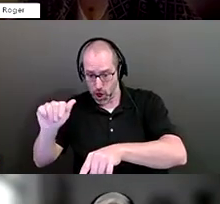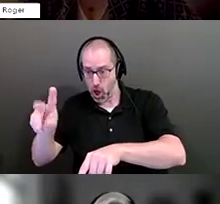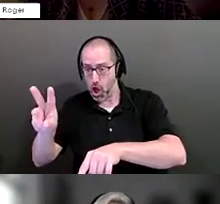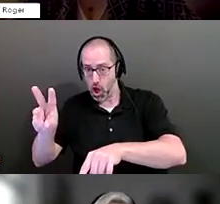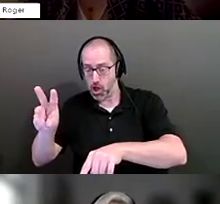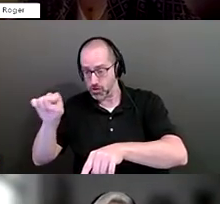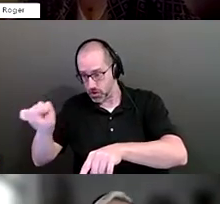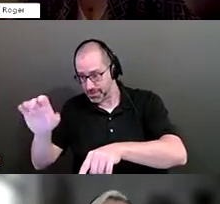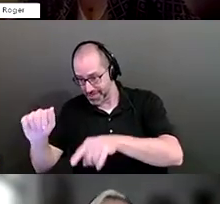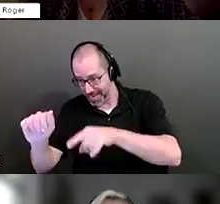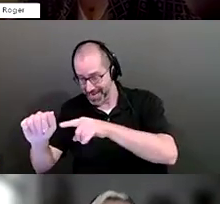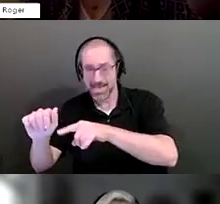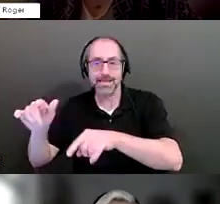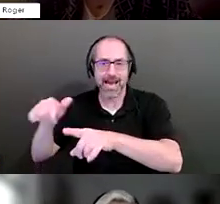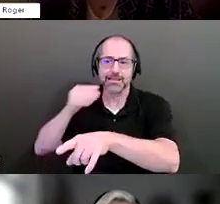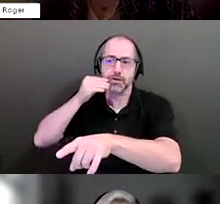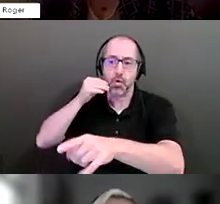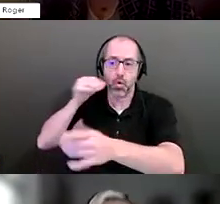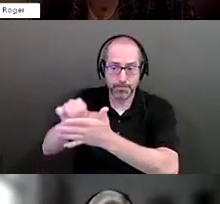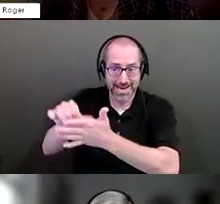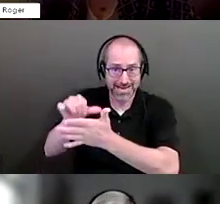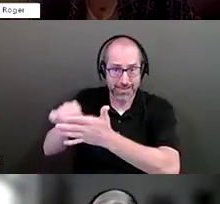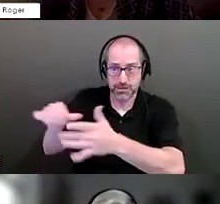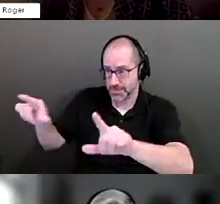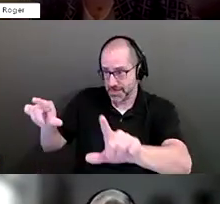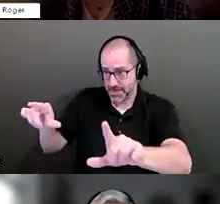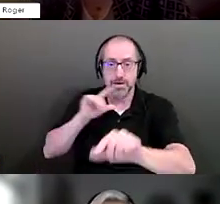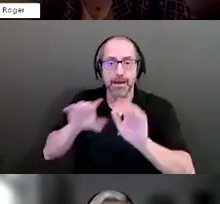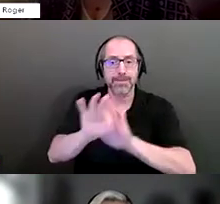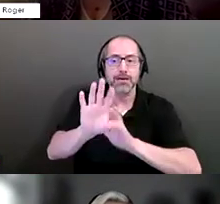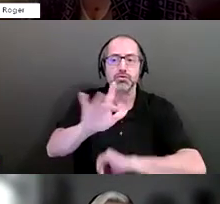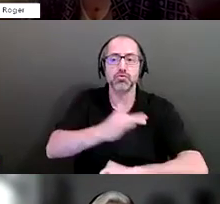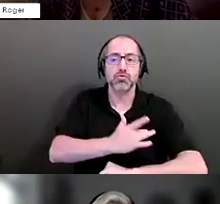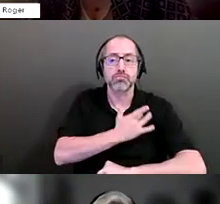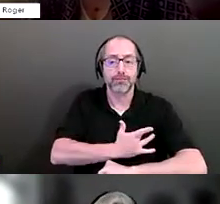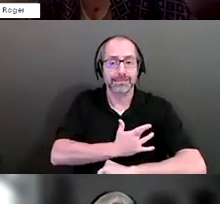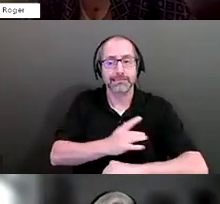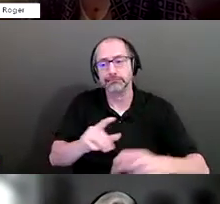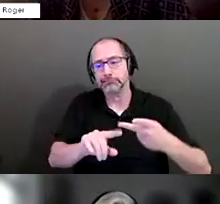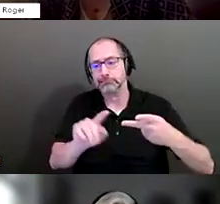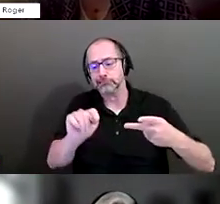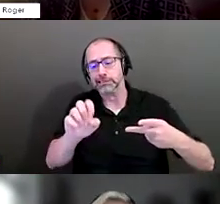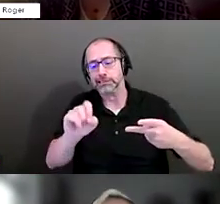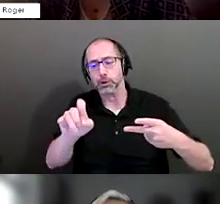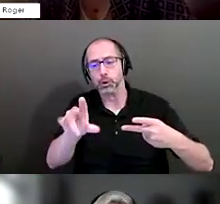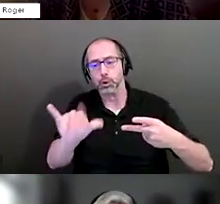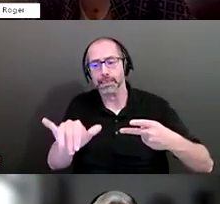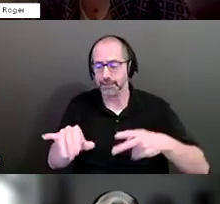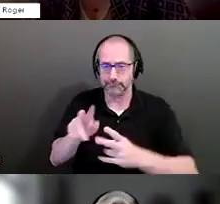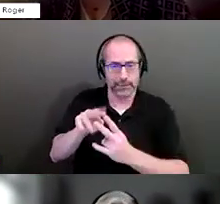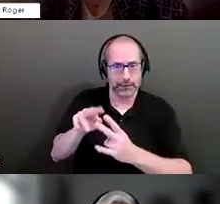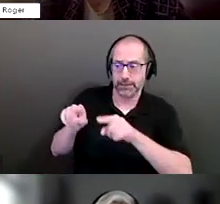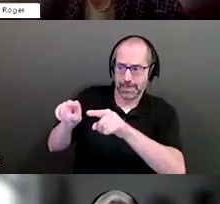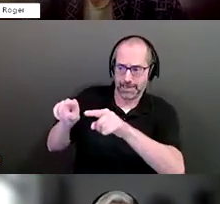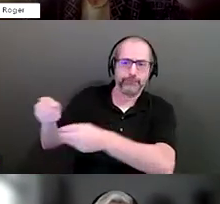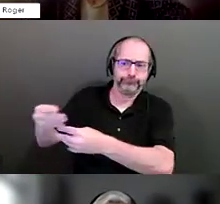of the practical guide, and you can then choose where you are and read the information. I think that is the most straightforward way for you